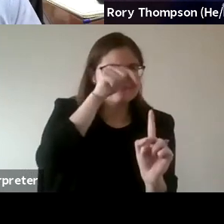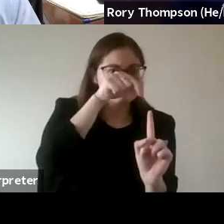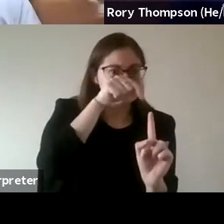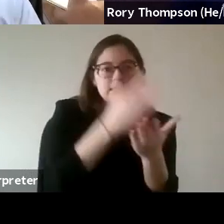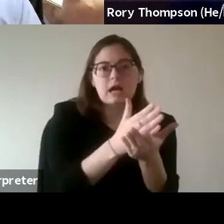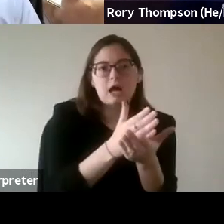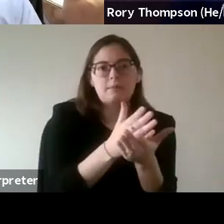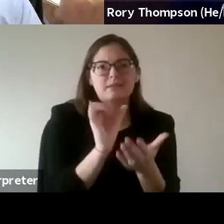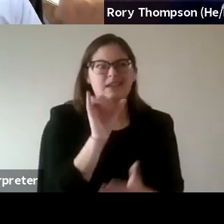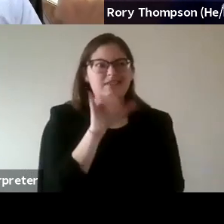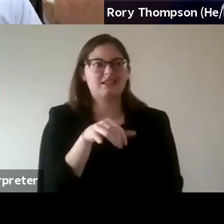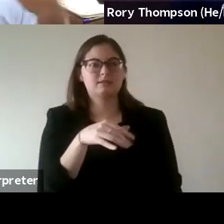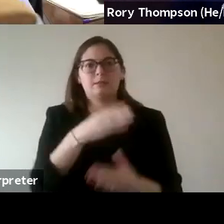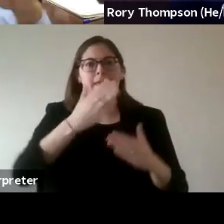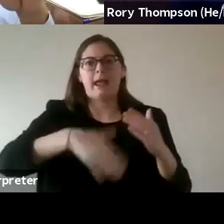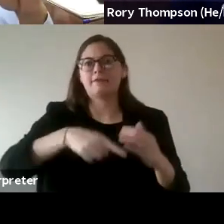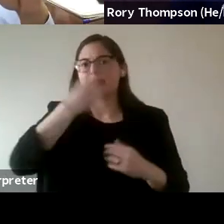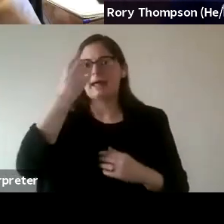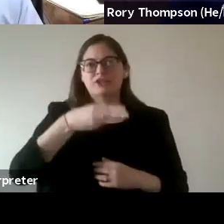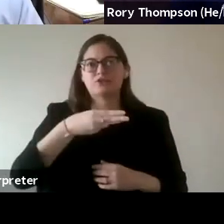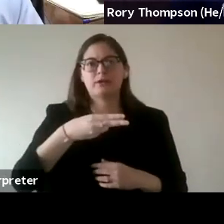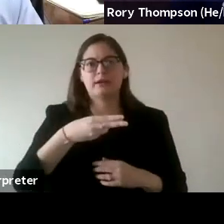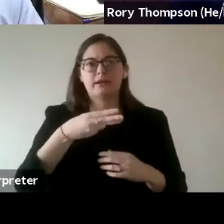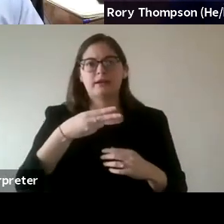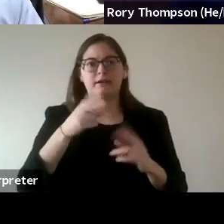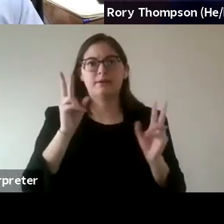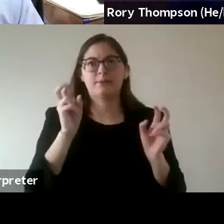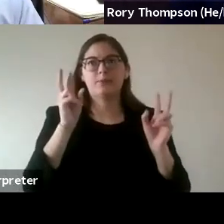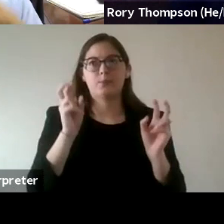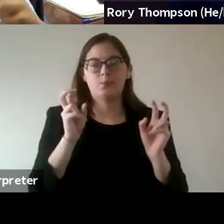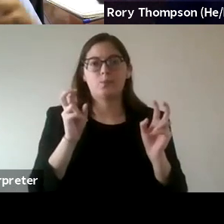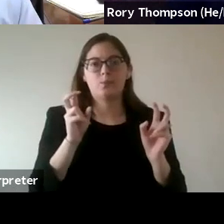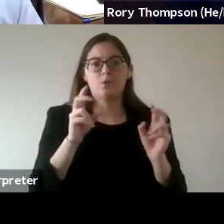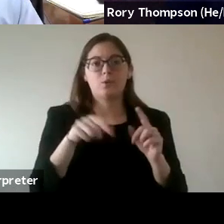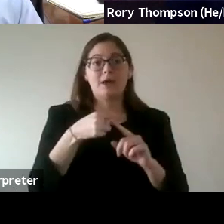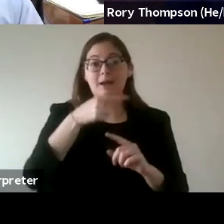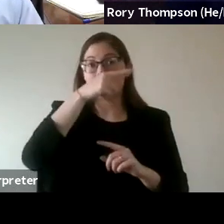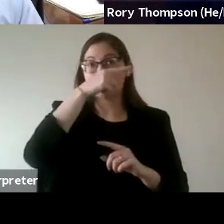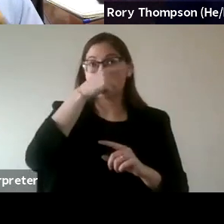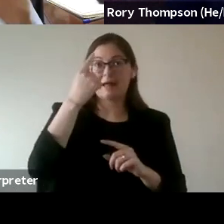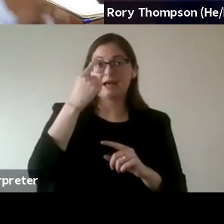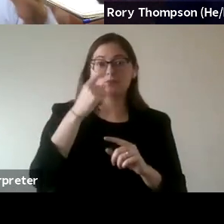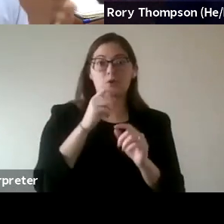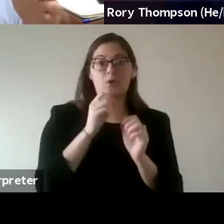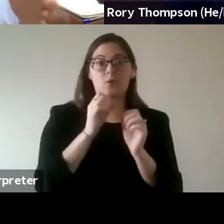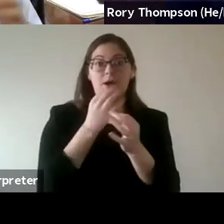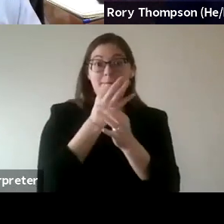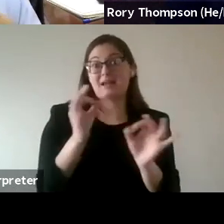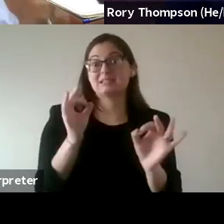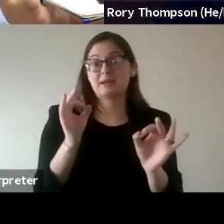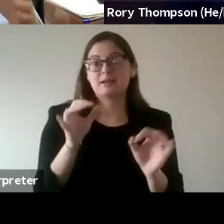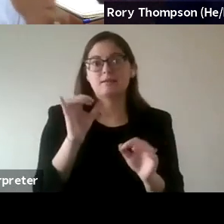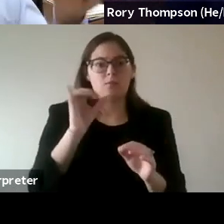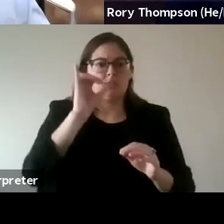Black history once, quote unquote, Blacks were emancipated. Well, that's the end of Black